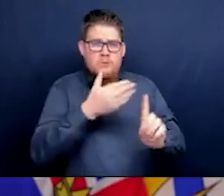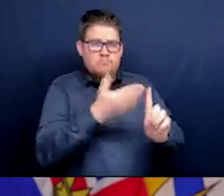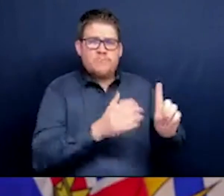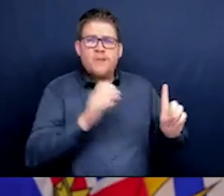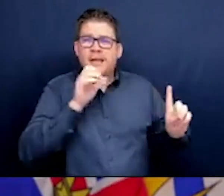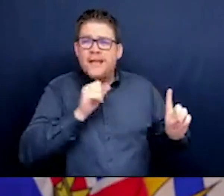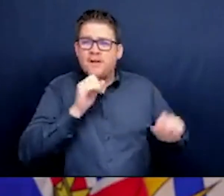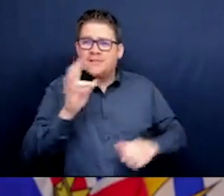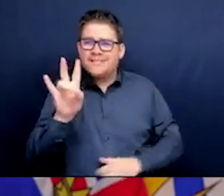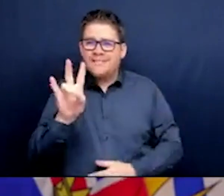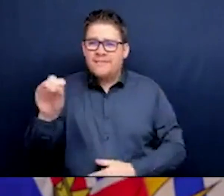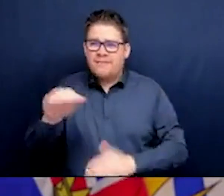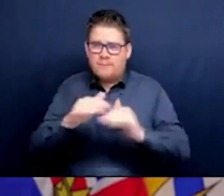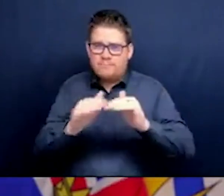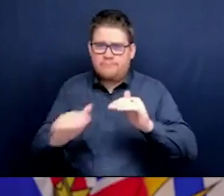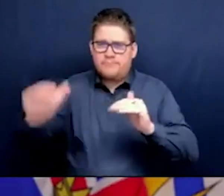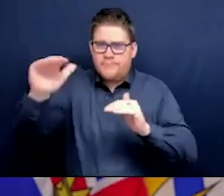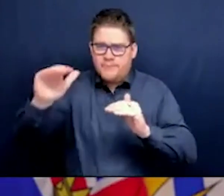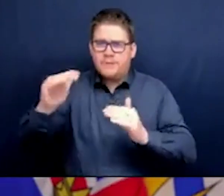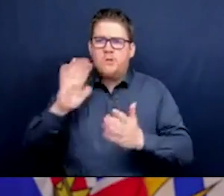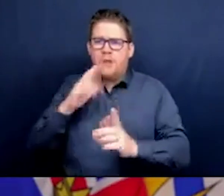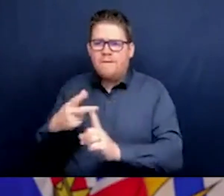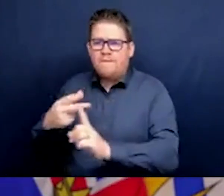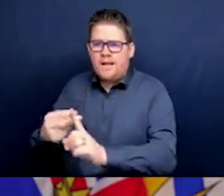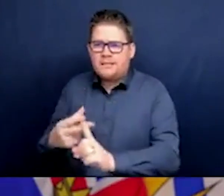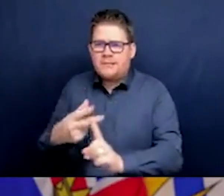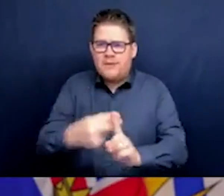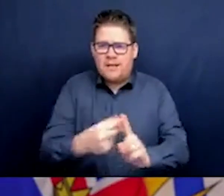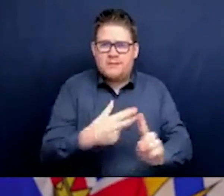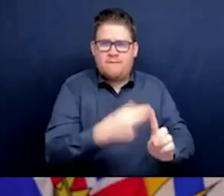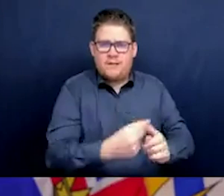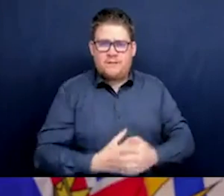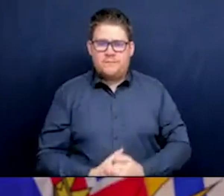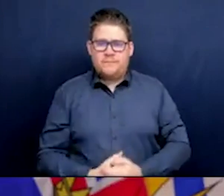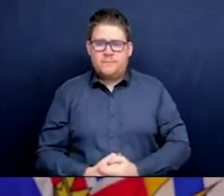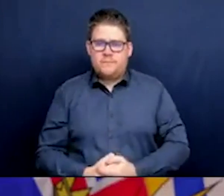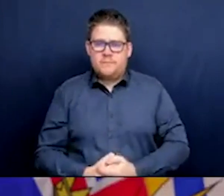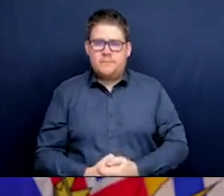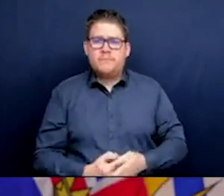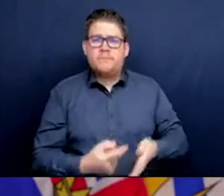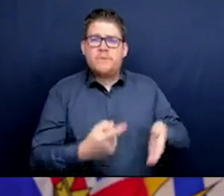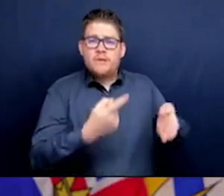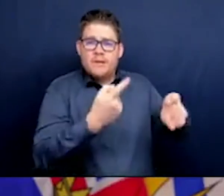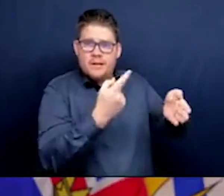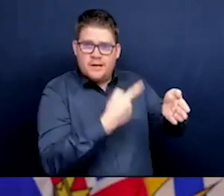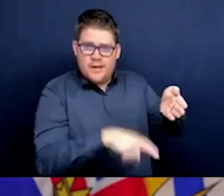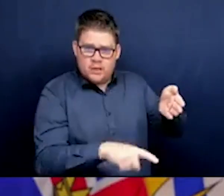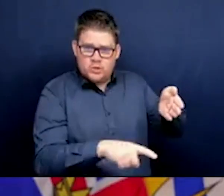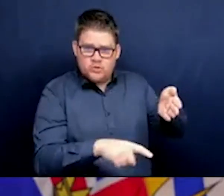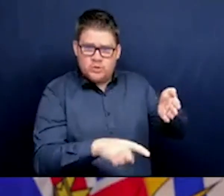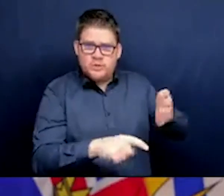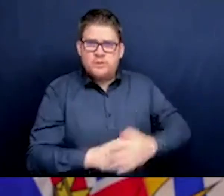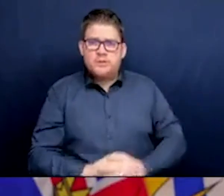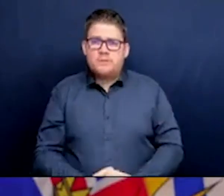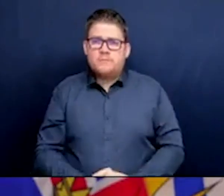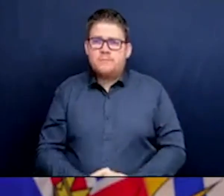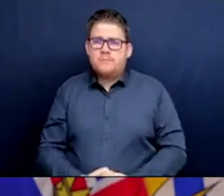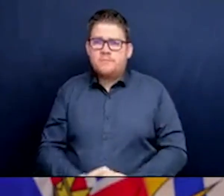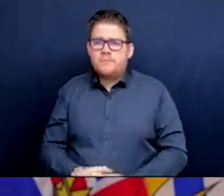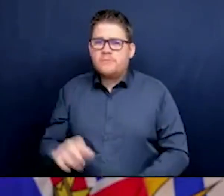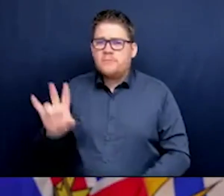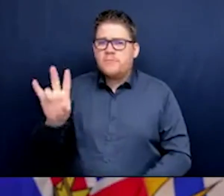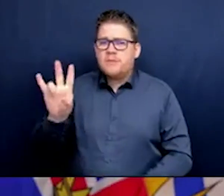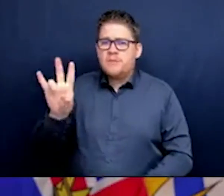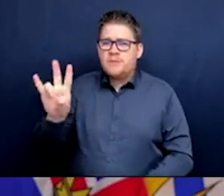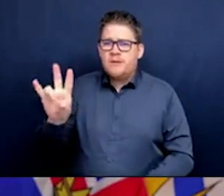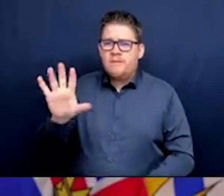dose vaccination. We're going to have a week, next week in fact, when 75,000 people over 70 reach